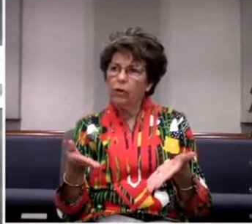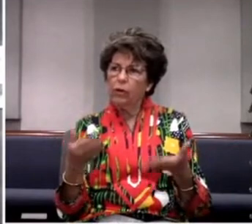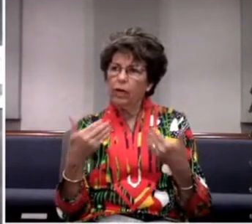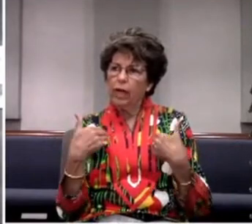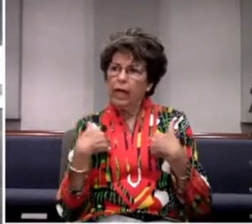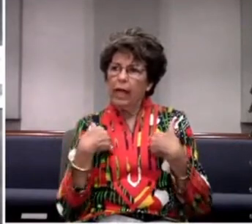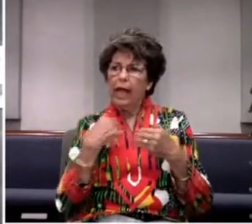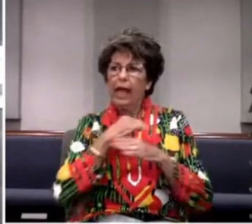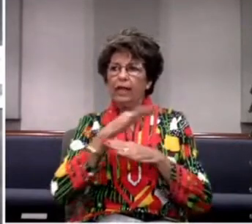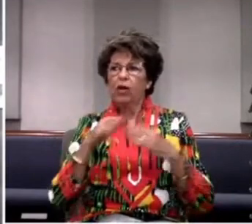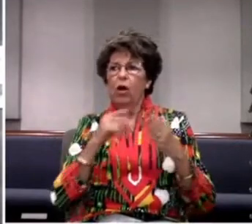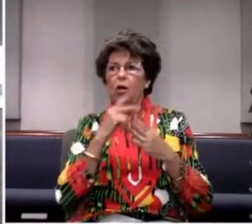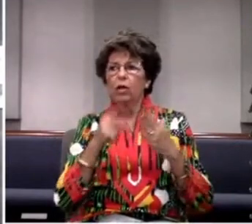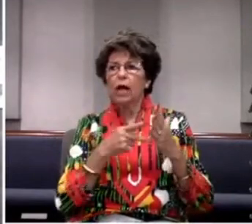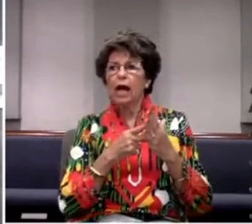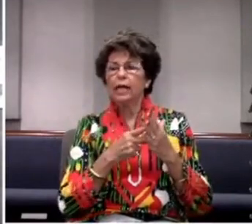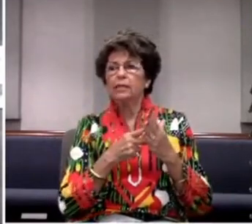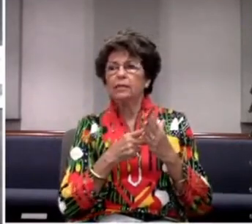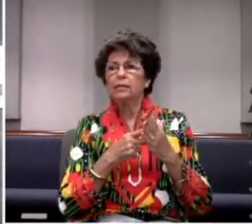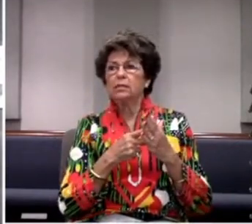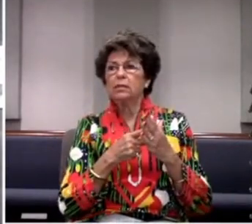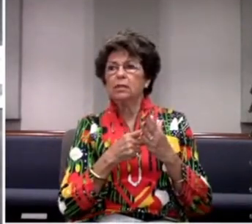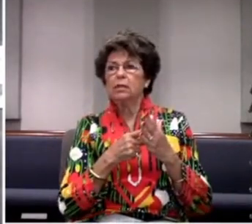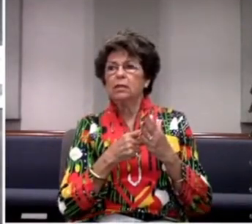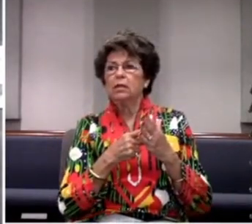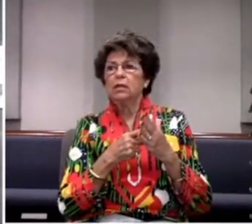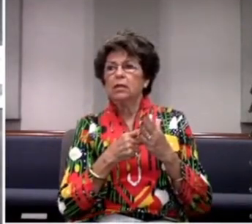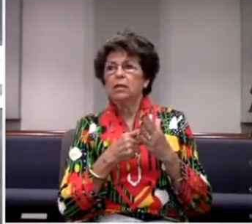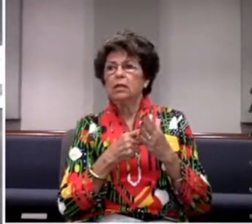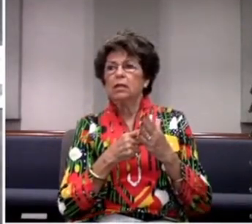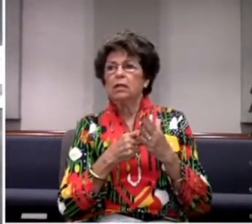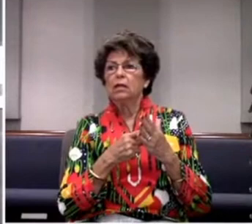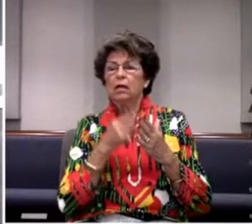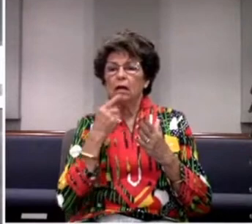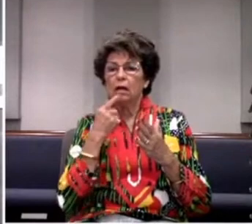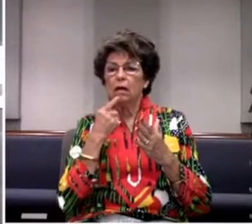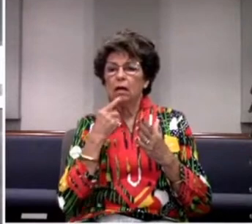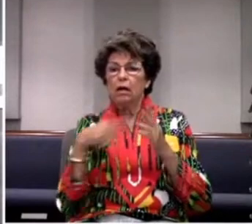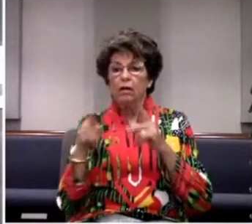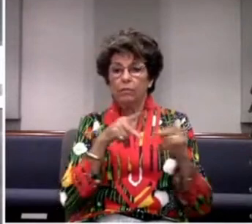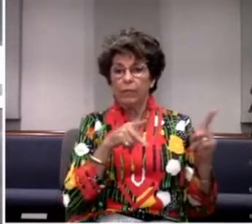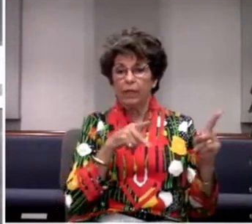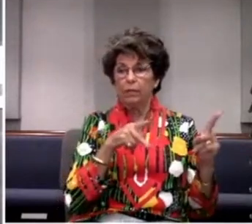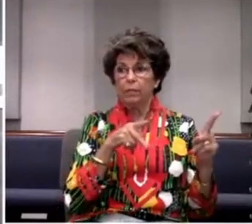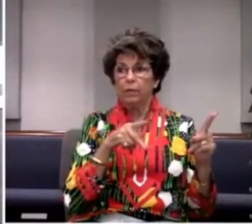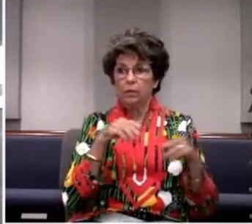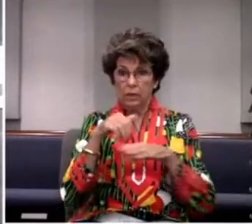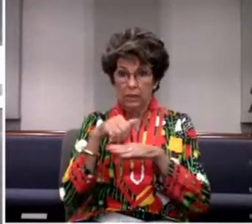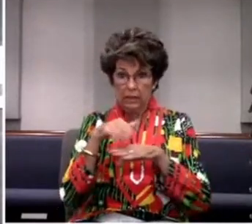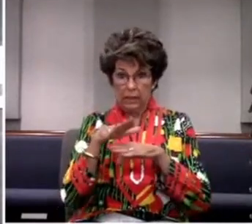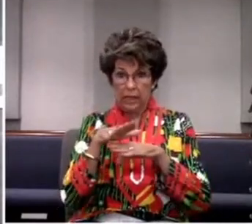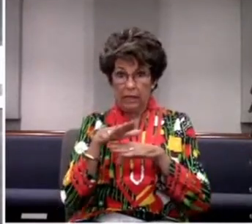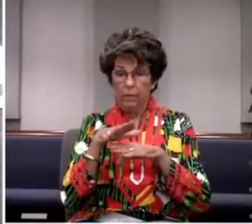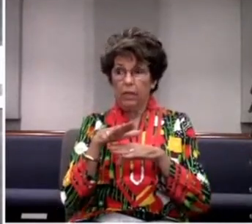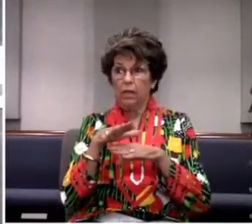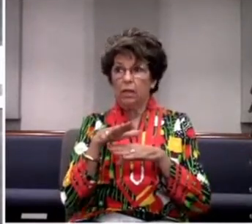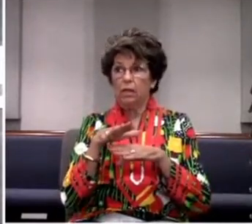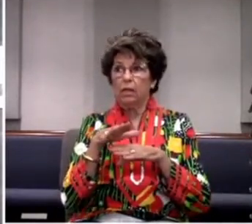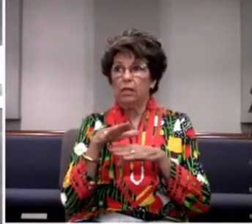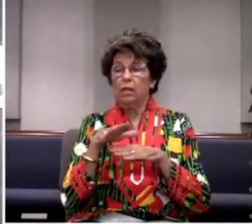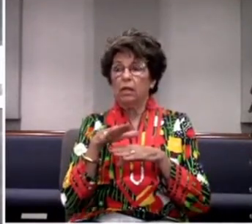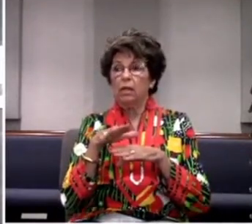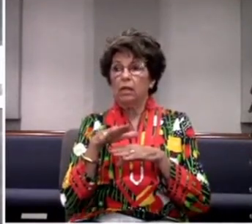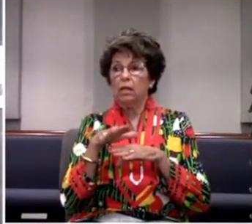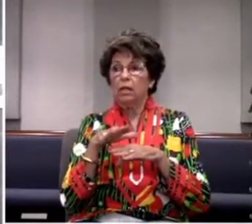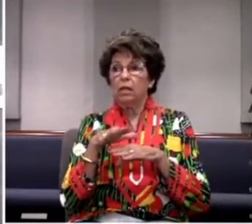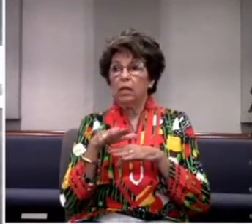week's message, some positive, some not positive. Some of the feedback came back from our message last week